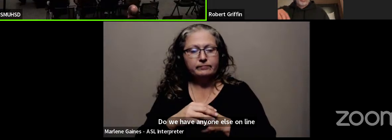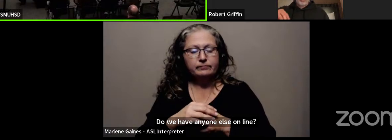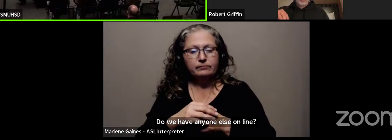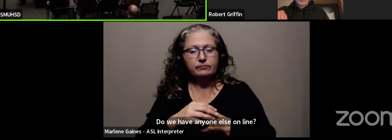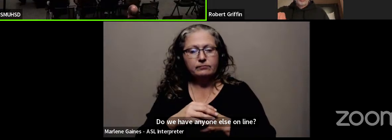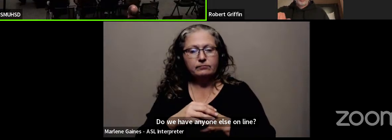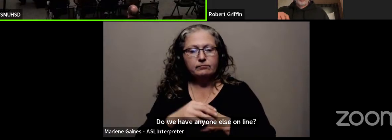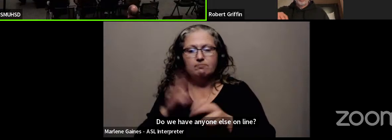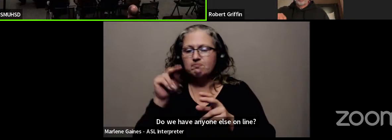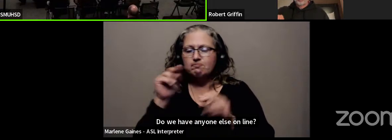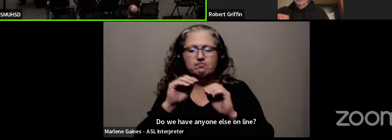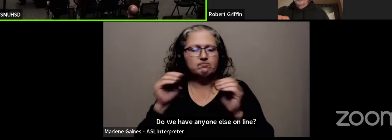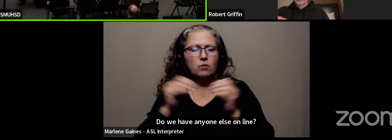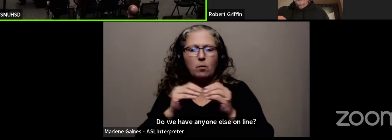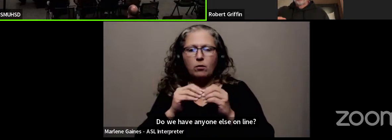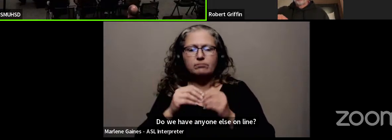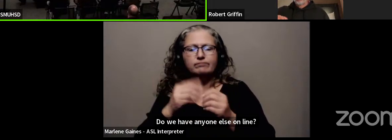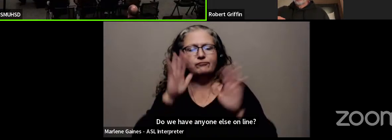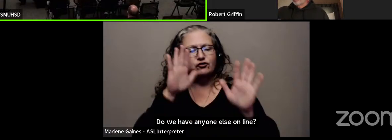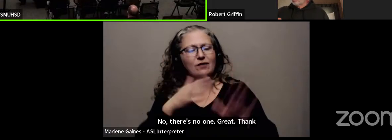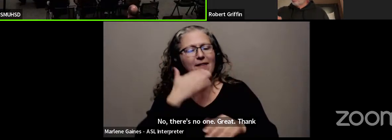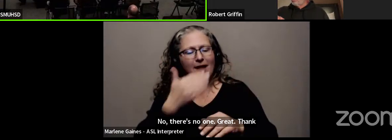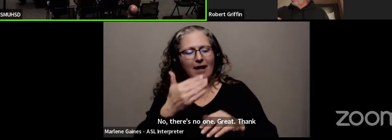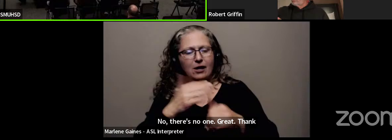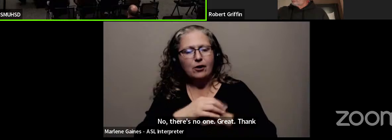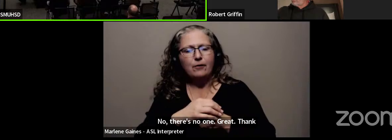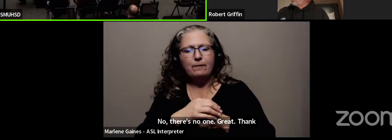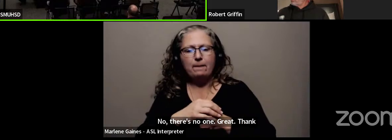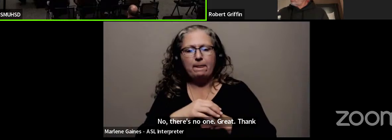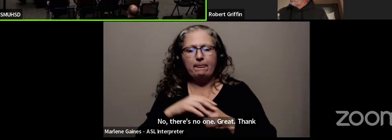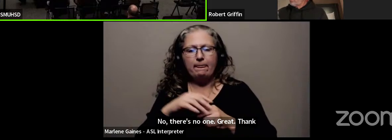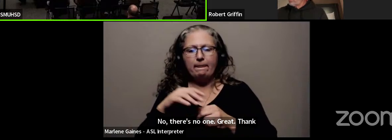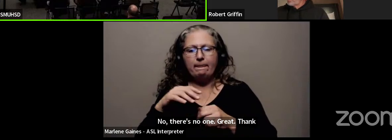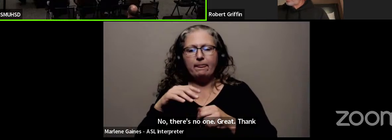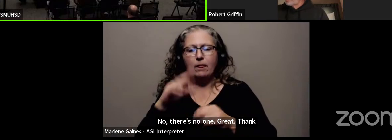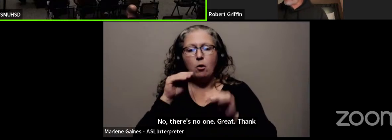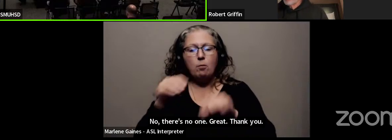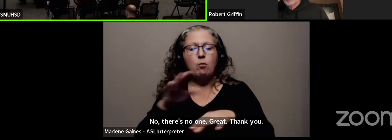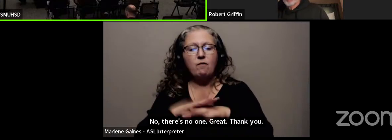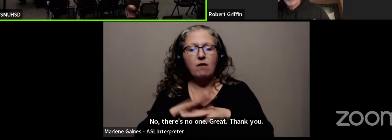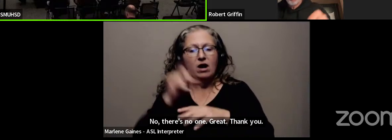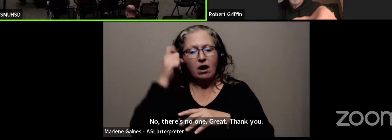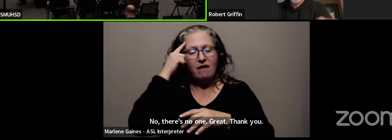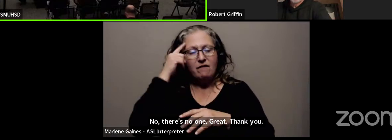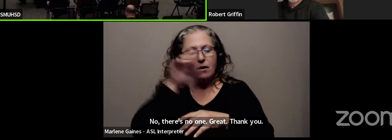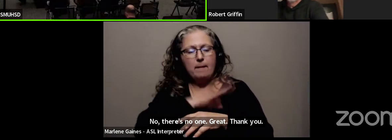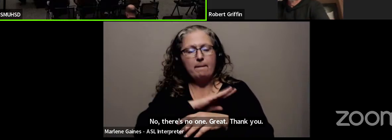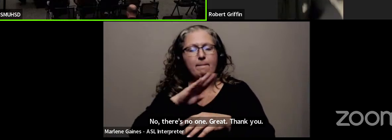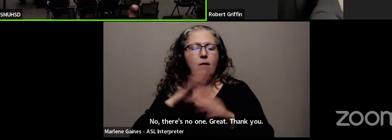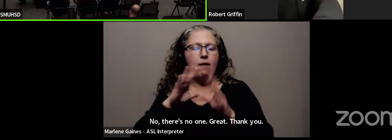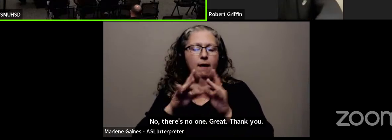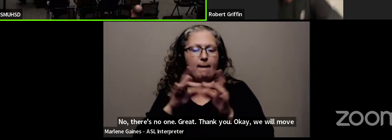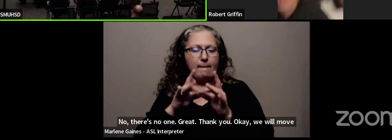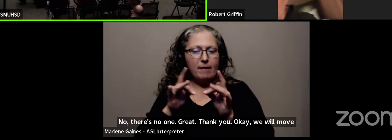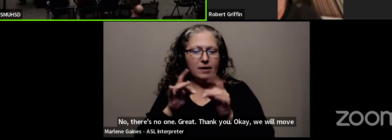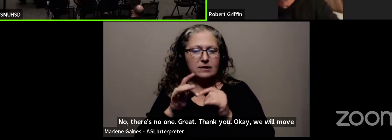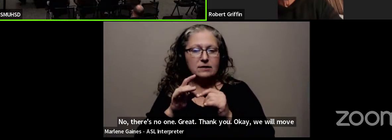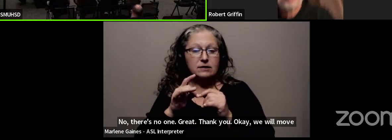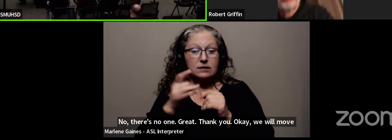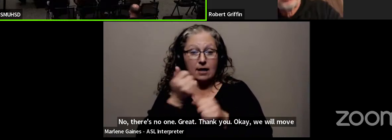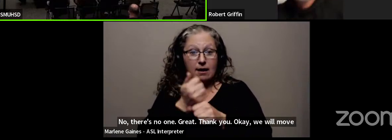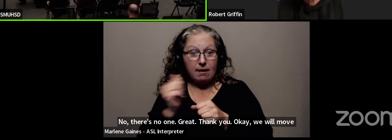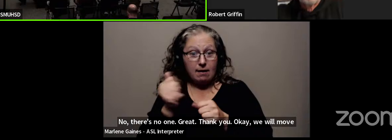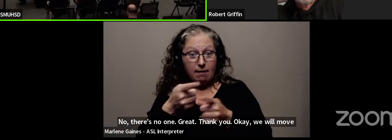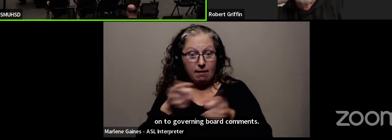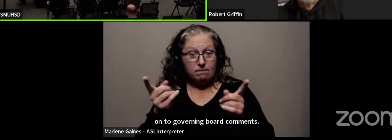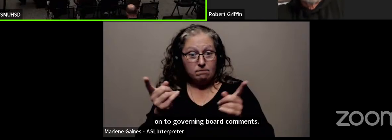No, there's no one. Great, thank you. Okay, we will move on to governing board comments. Do we, any of